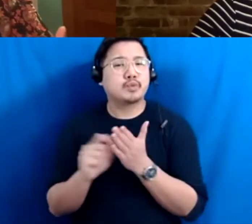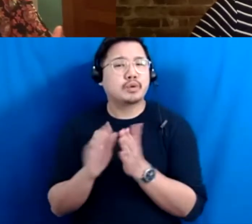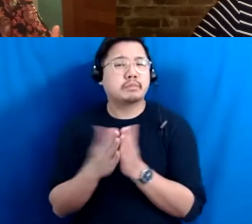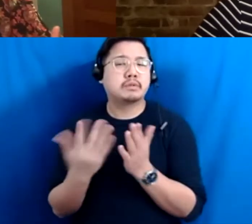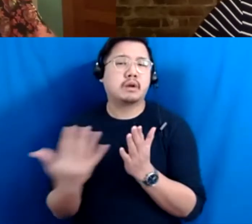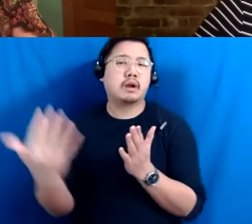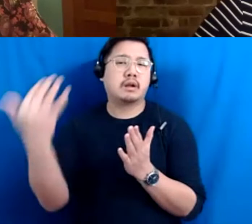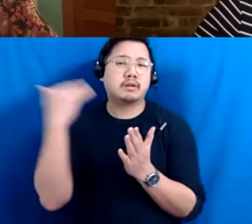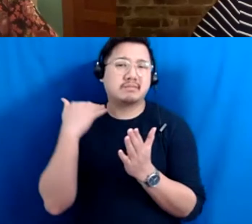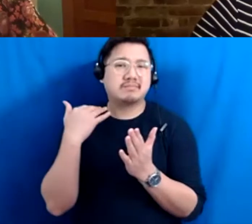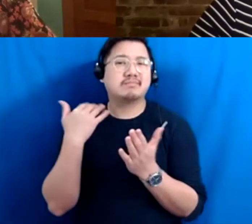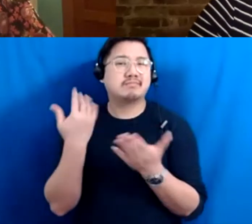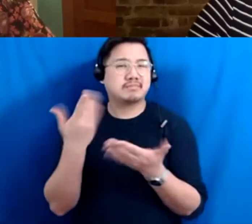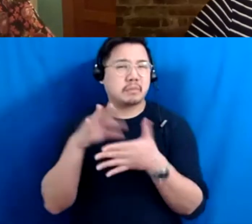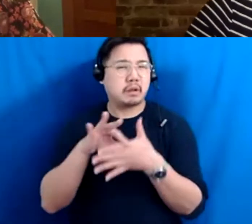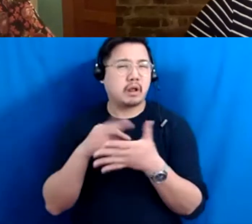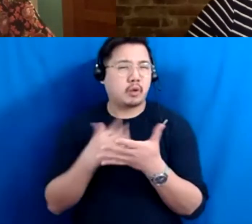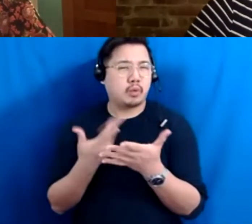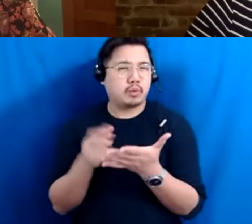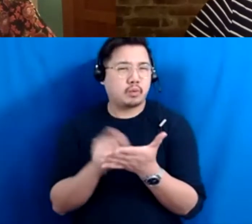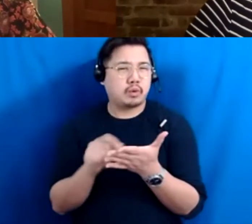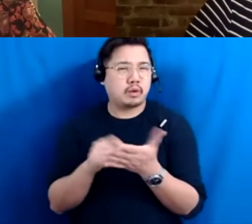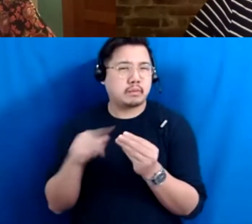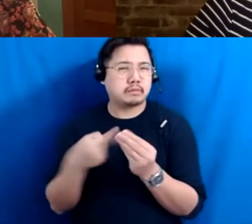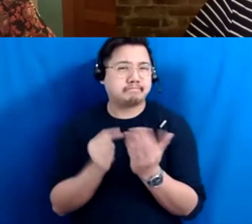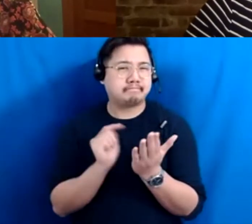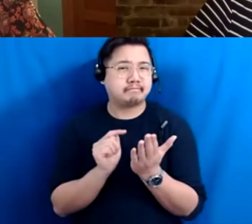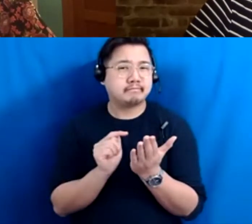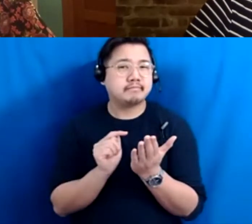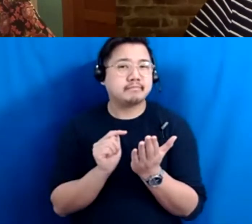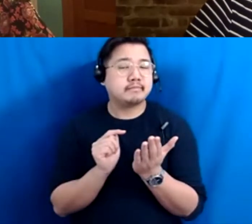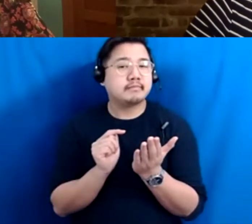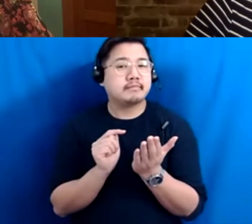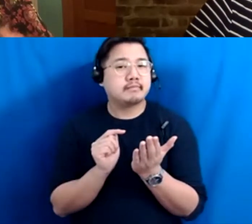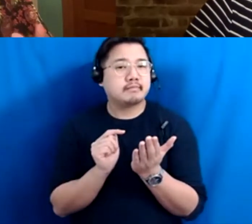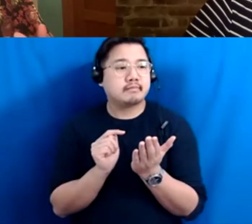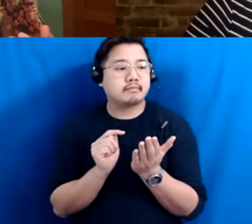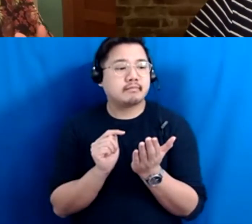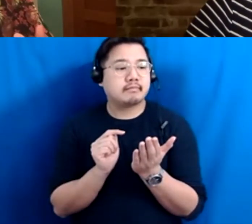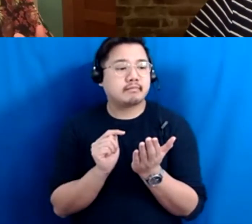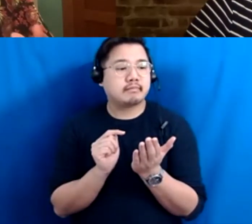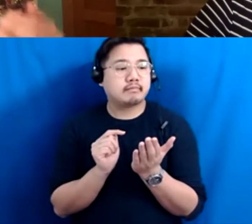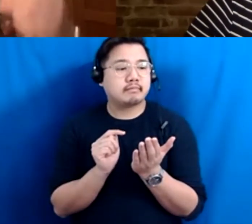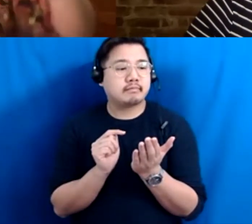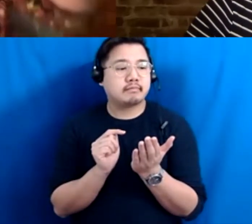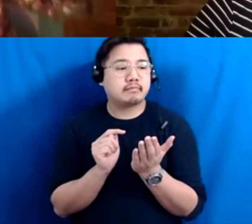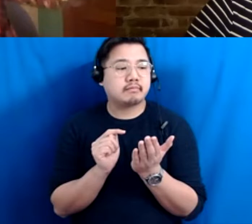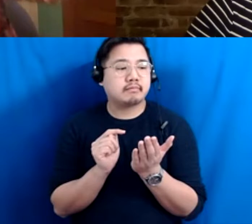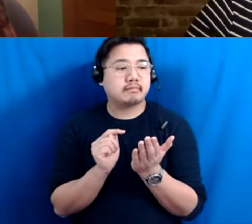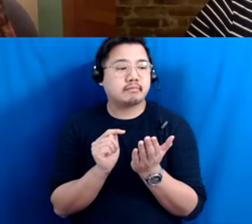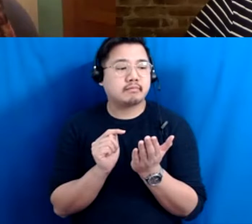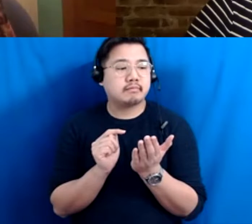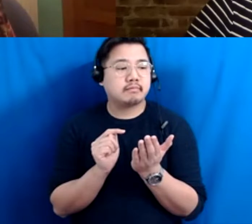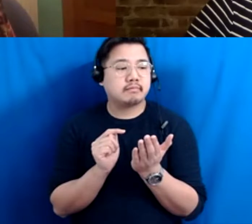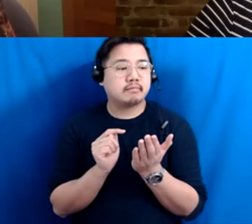wanted to write about. Um, I think these things